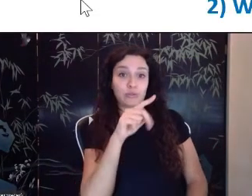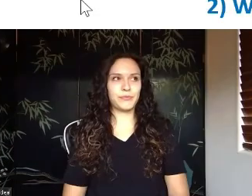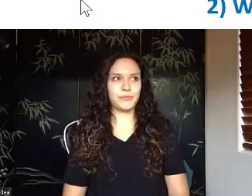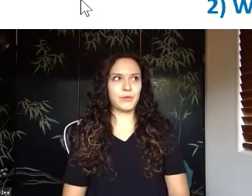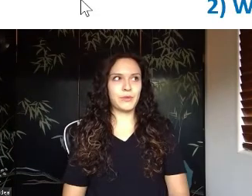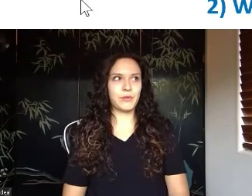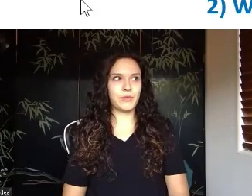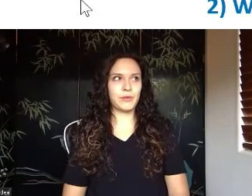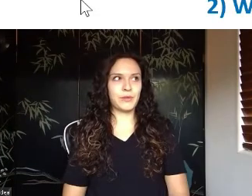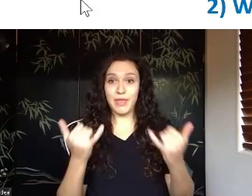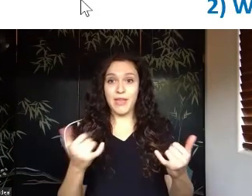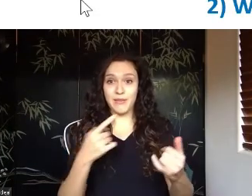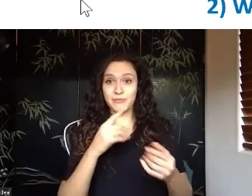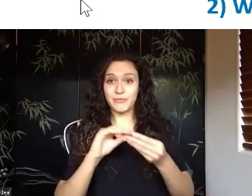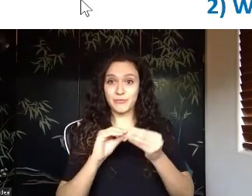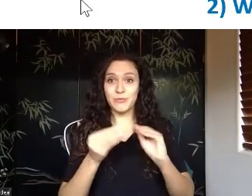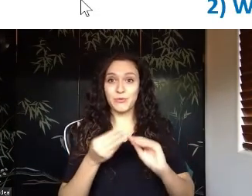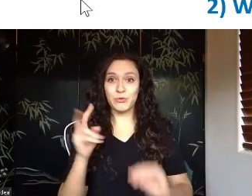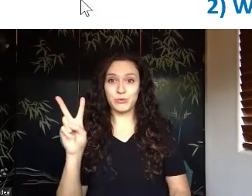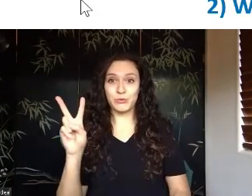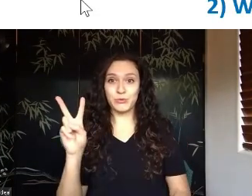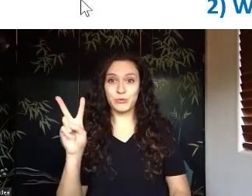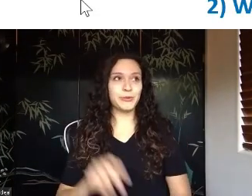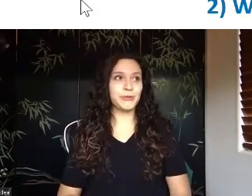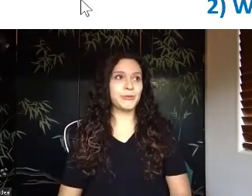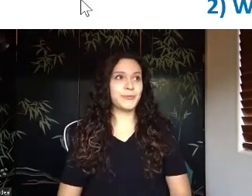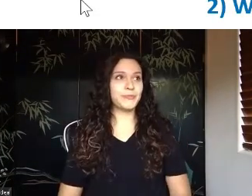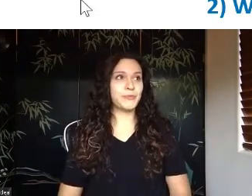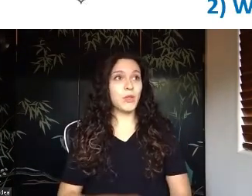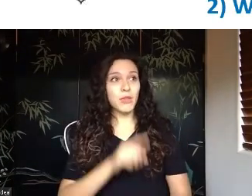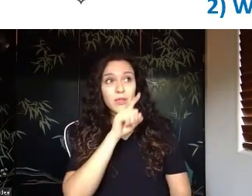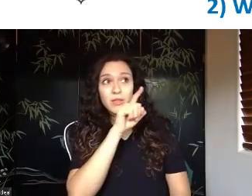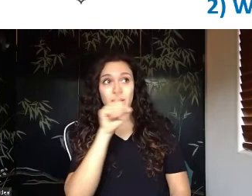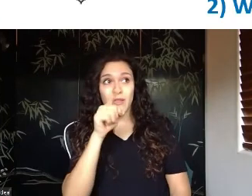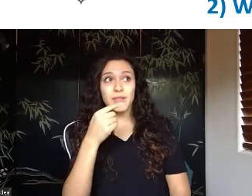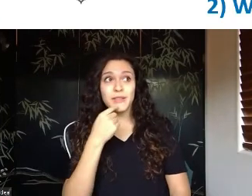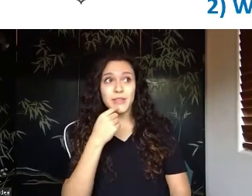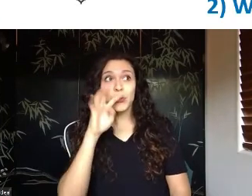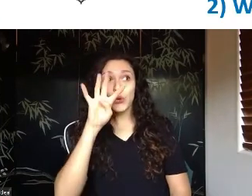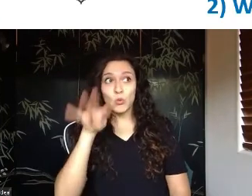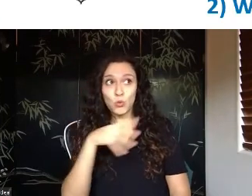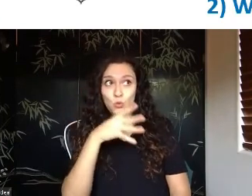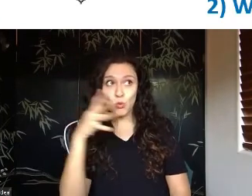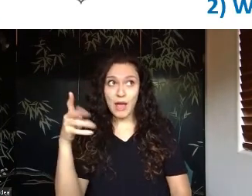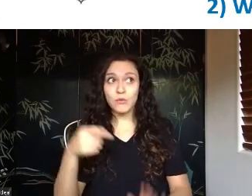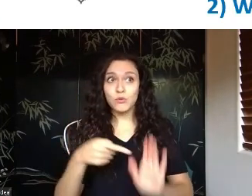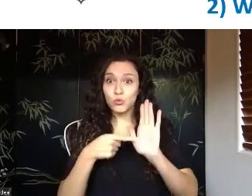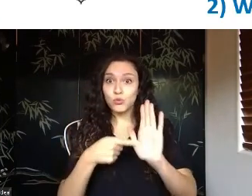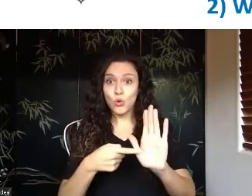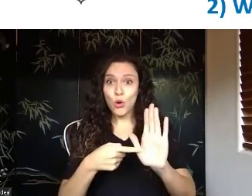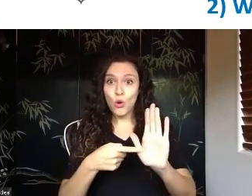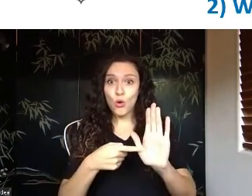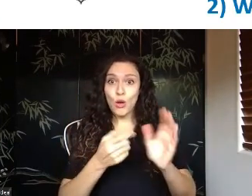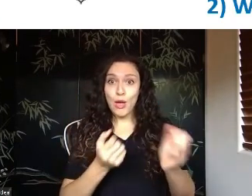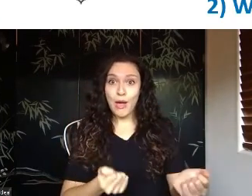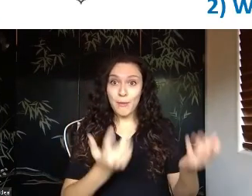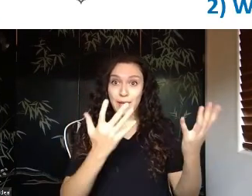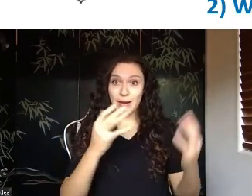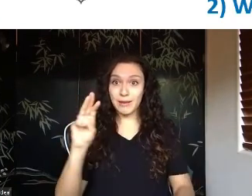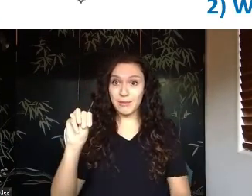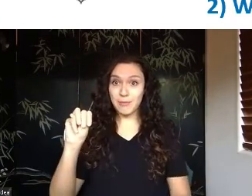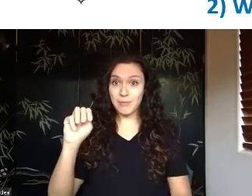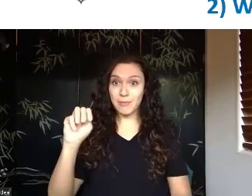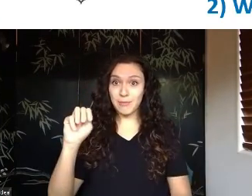So let's look at this slide. So it says, the graph shows a relationship between the number